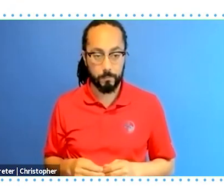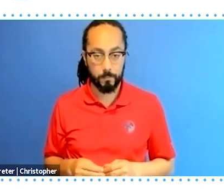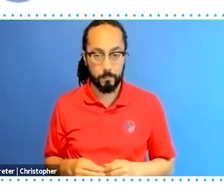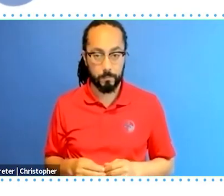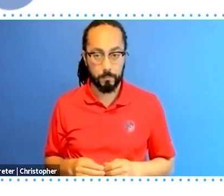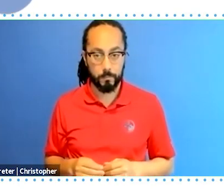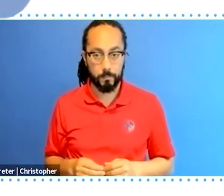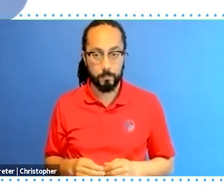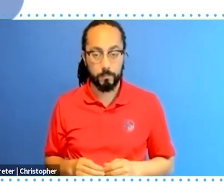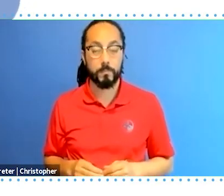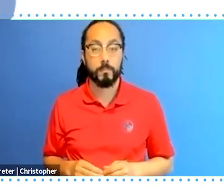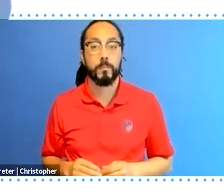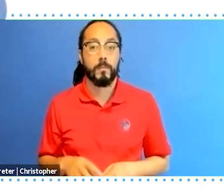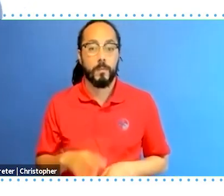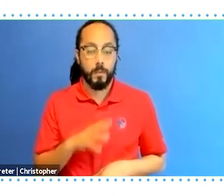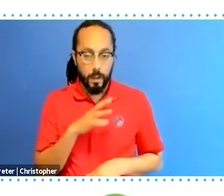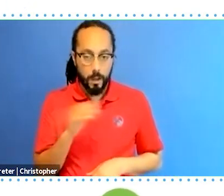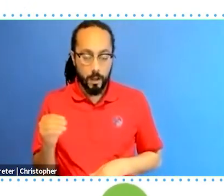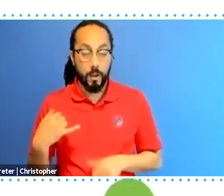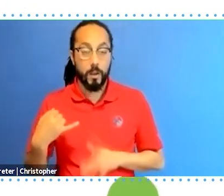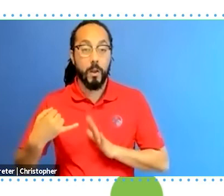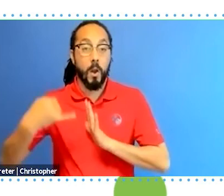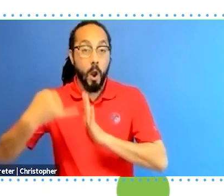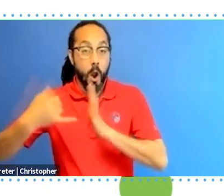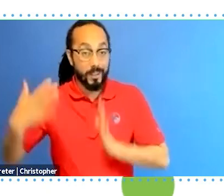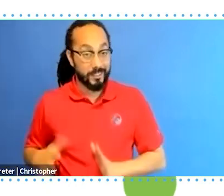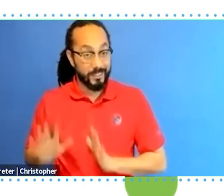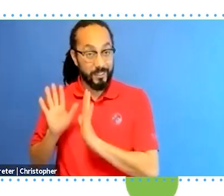and artists. I mean, artists.